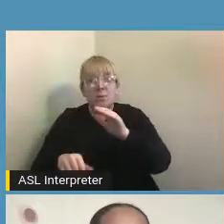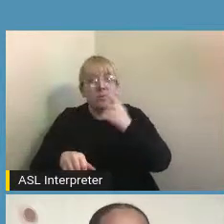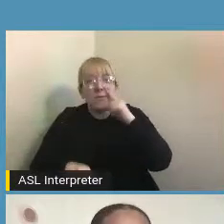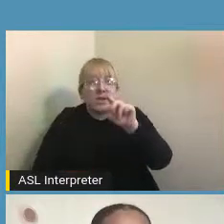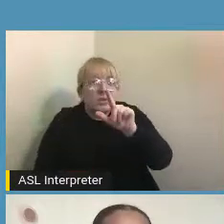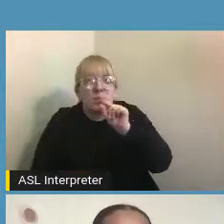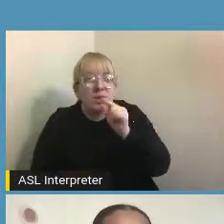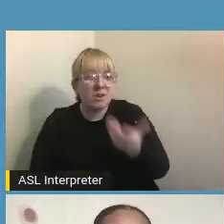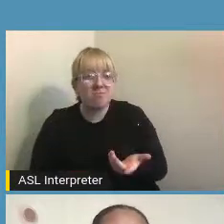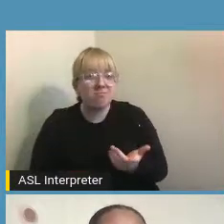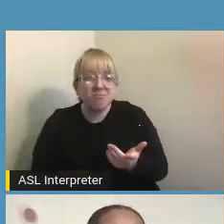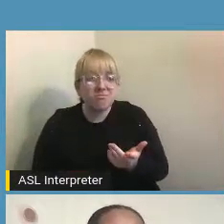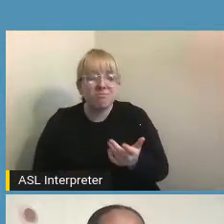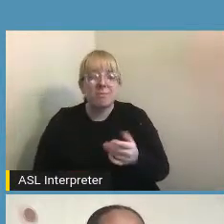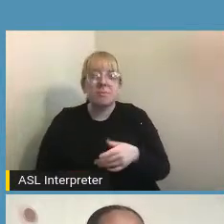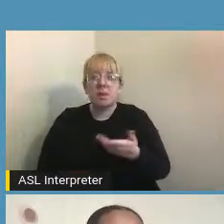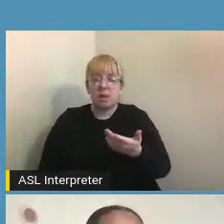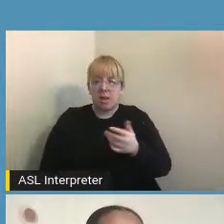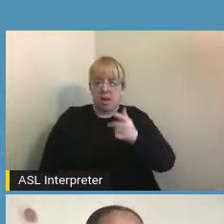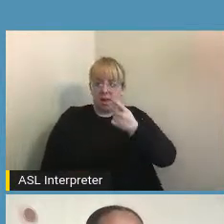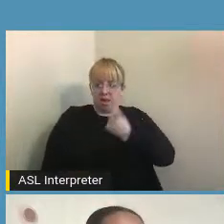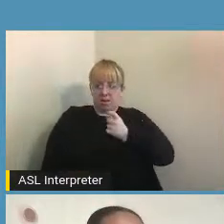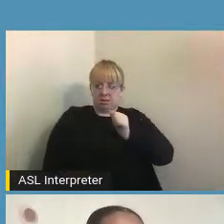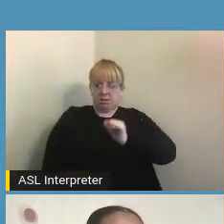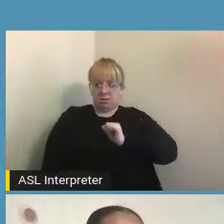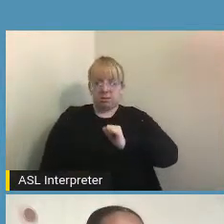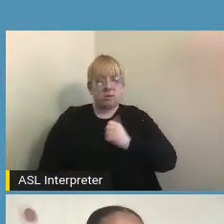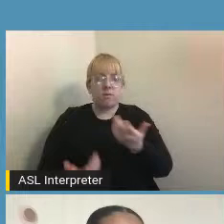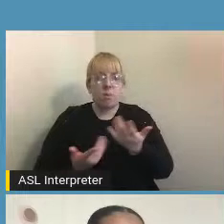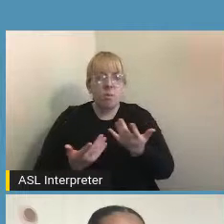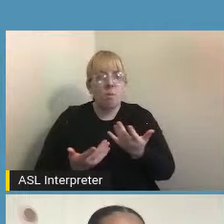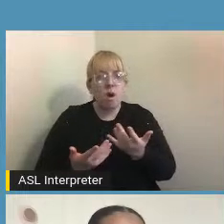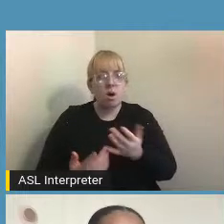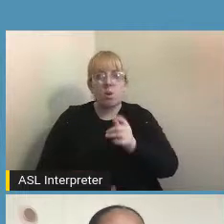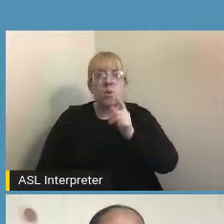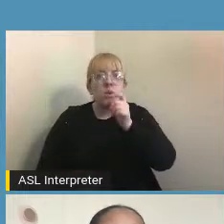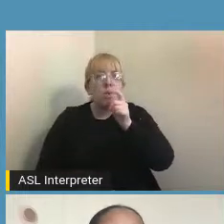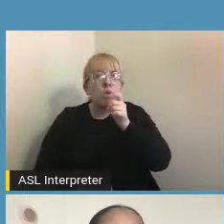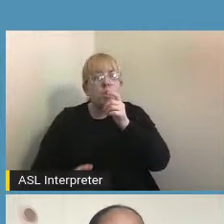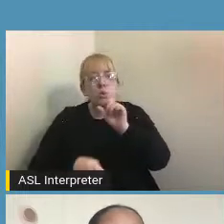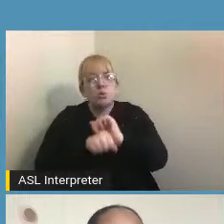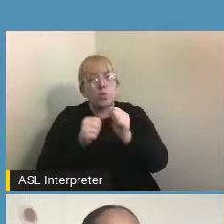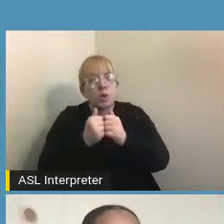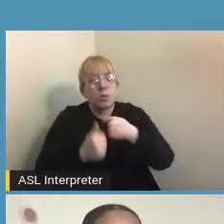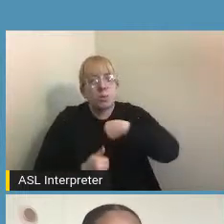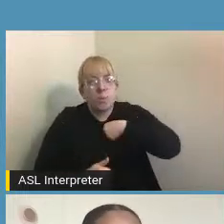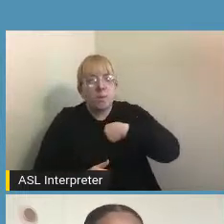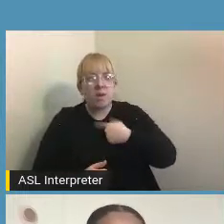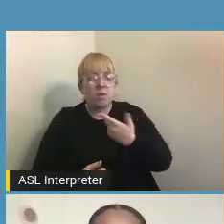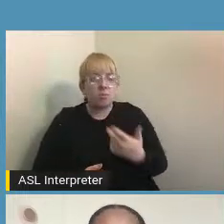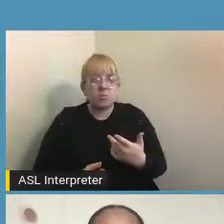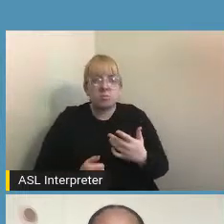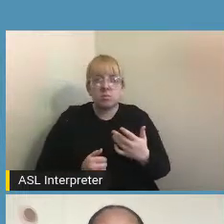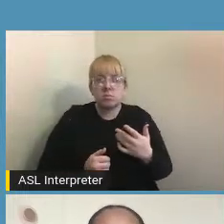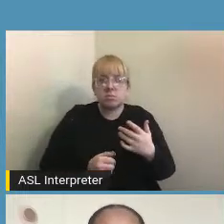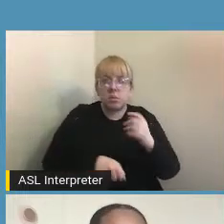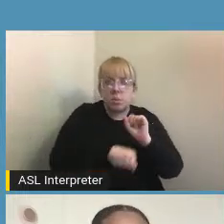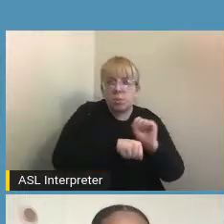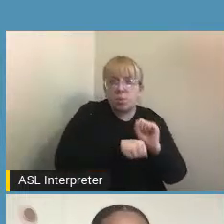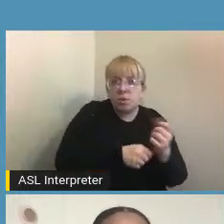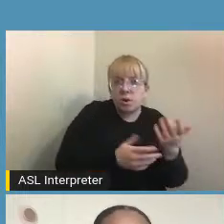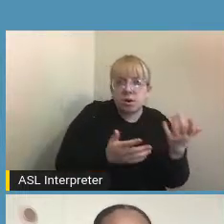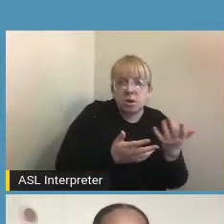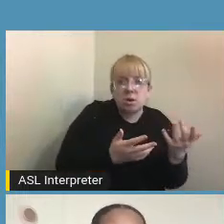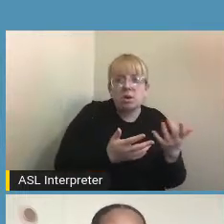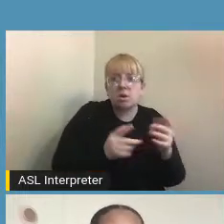what are you asking yourself? Who else is working on this with you? And what else are we working on? What is our team